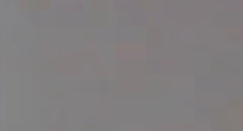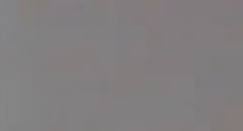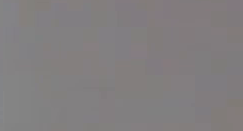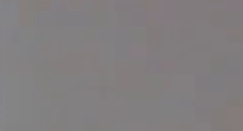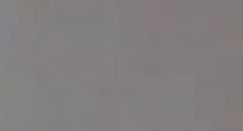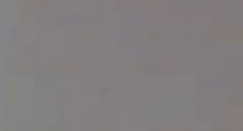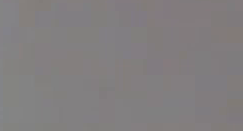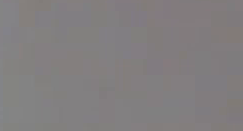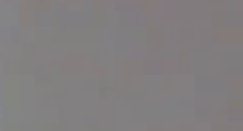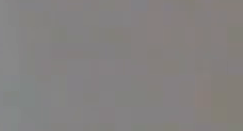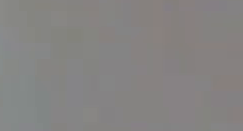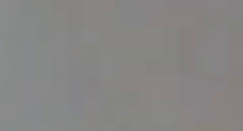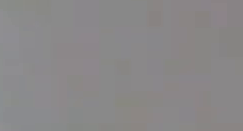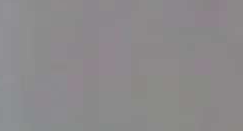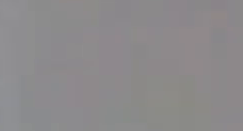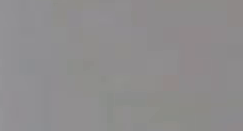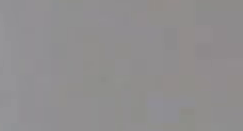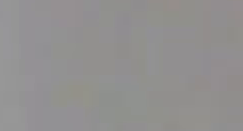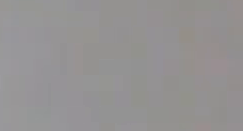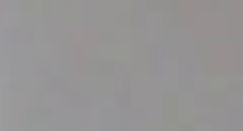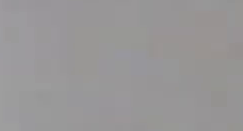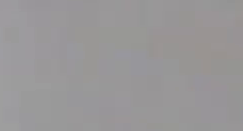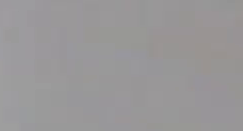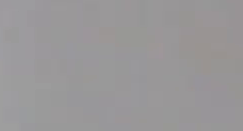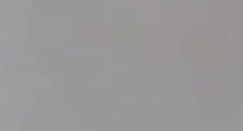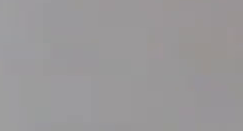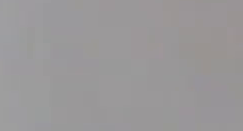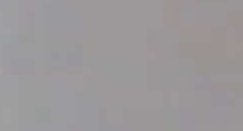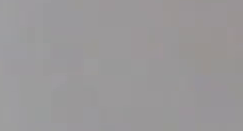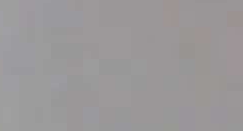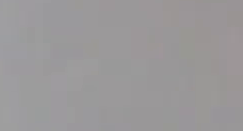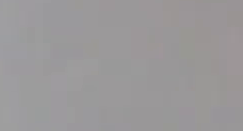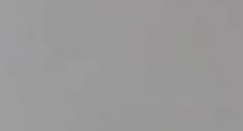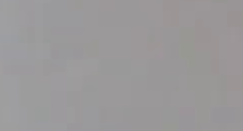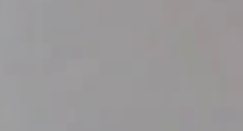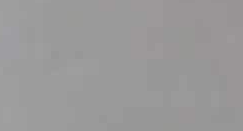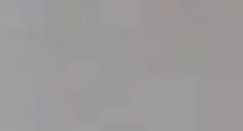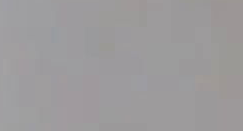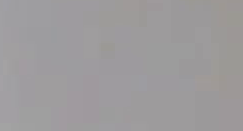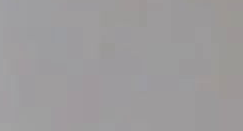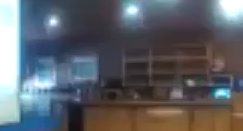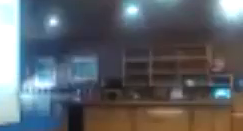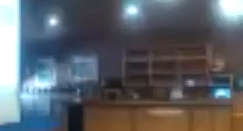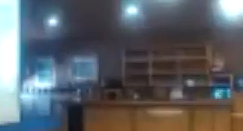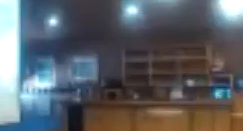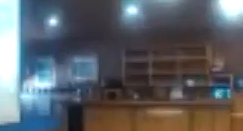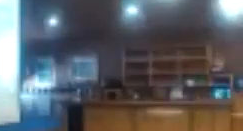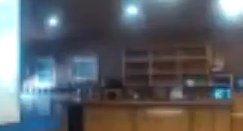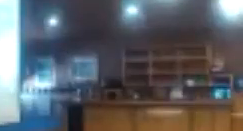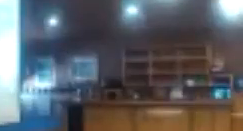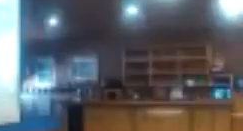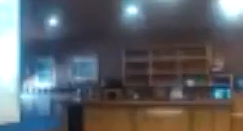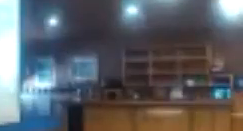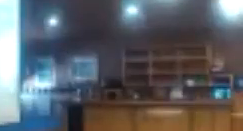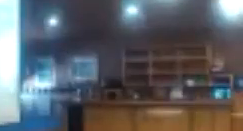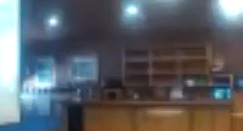say you did something wrong, don't be afraid to stop and say, wait, no, that's not what I said. So this is Doug Smith, he's a